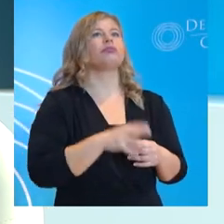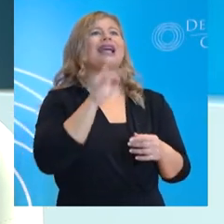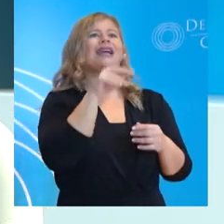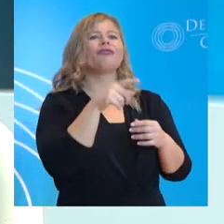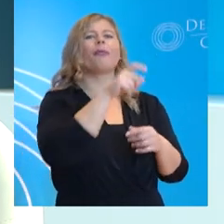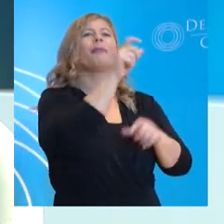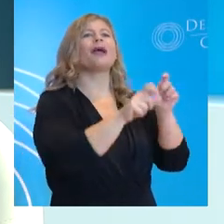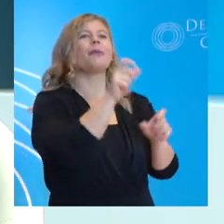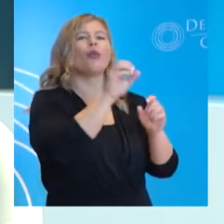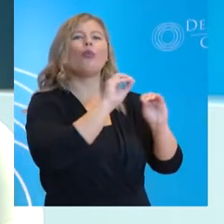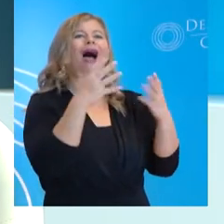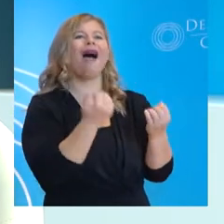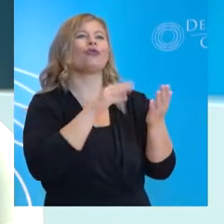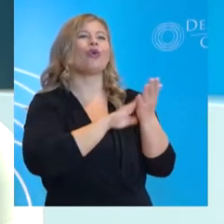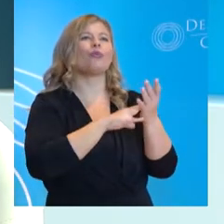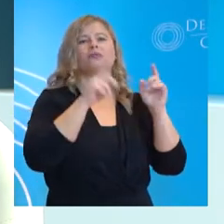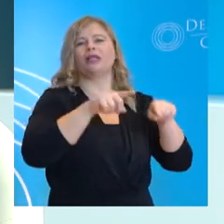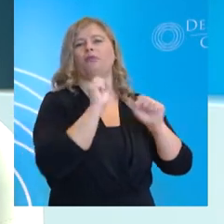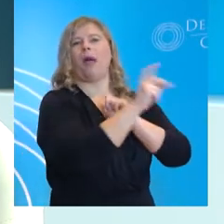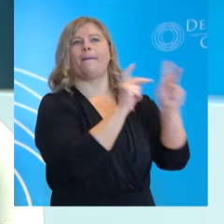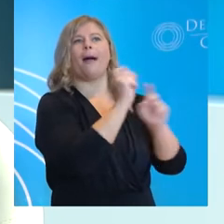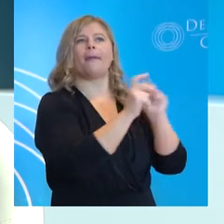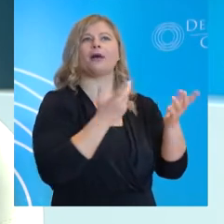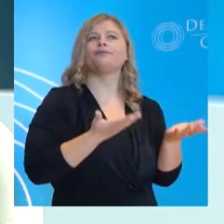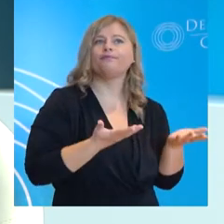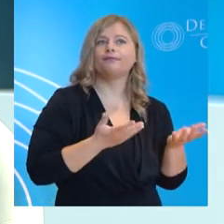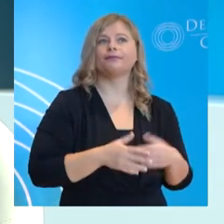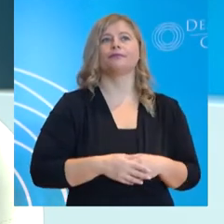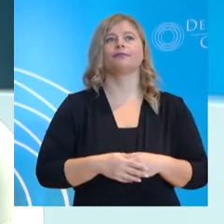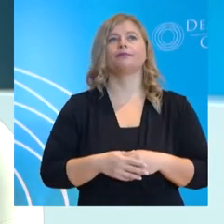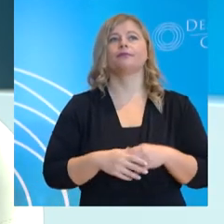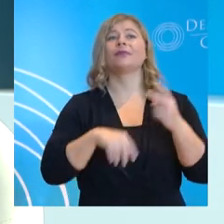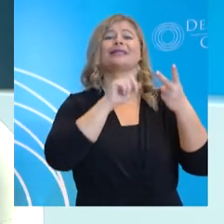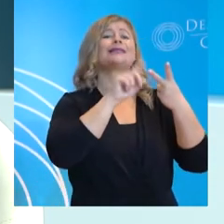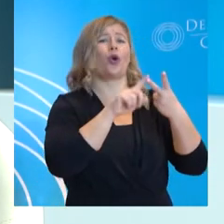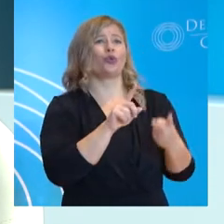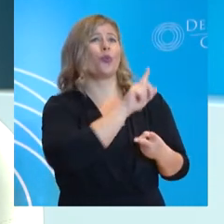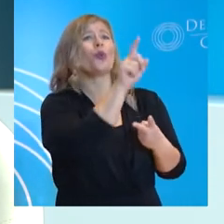Not so well, right? And then how worried are you about new